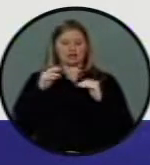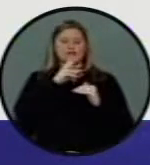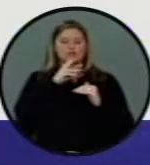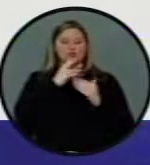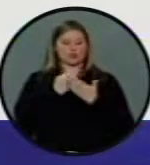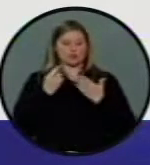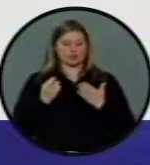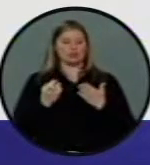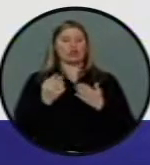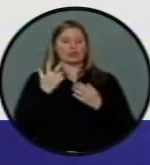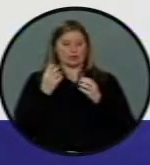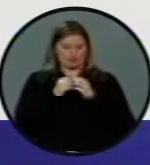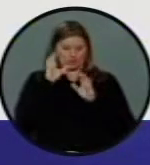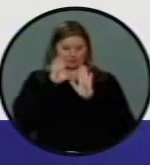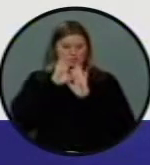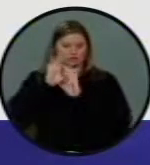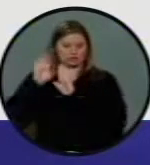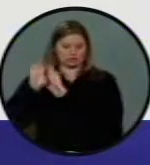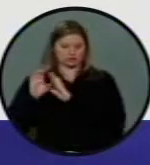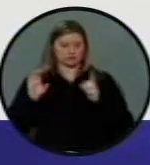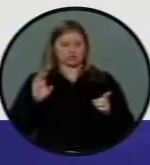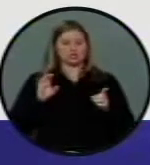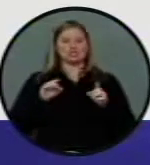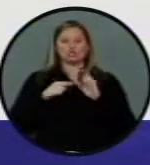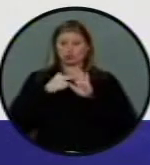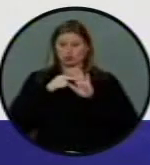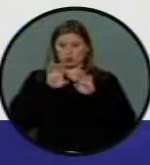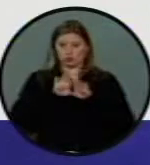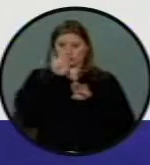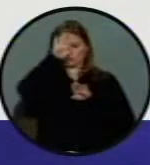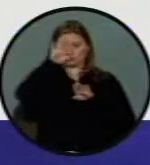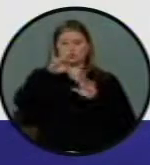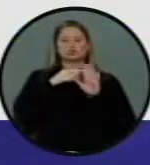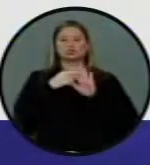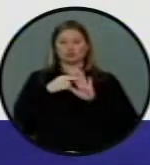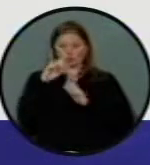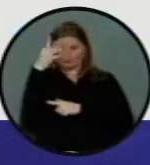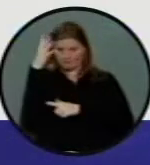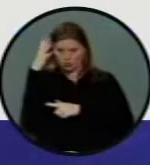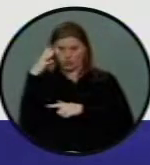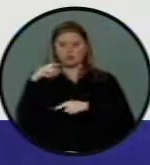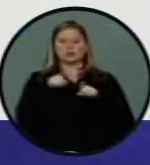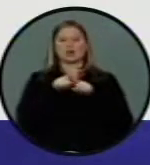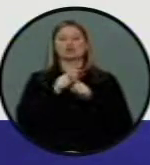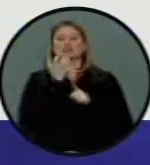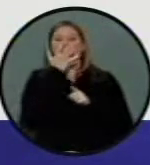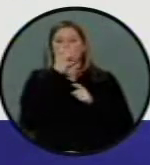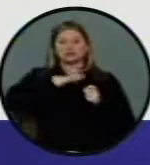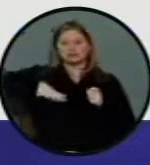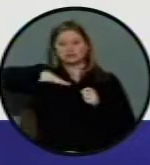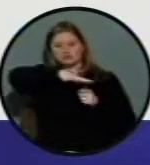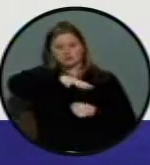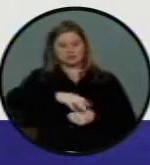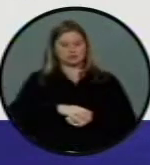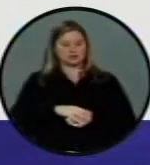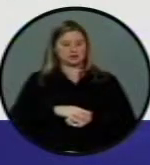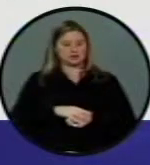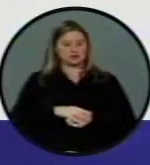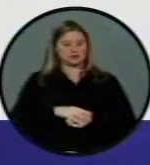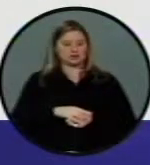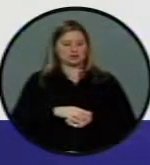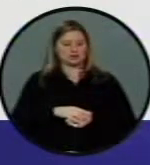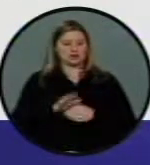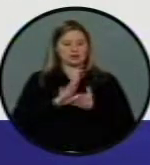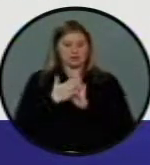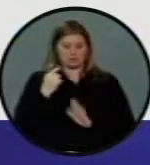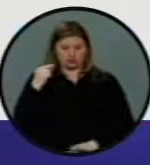and there's 3 more images of upland stuff. Here's steep slopes, forests and woodlands, and grasslands. We can pull those 3 together, turn